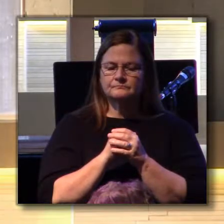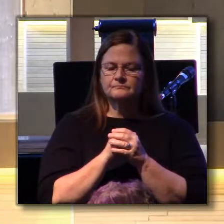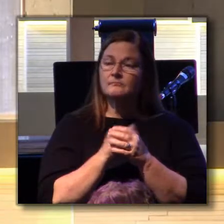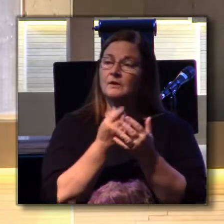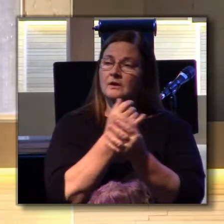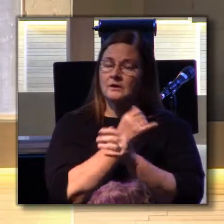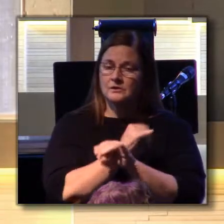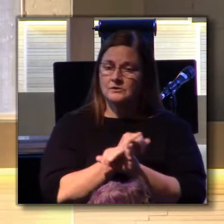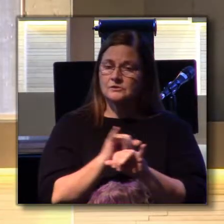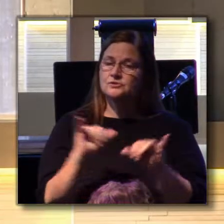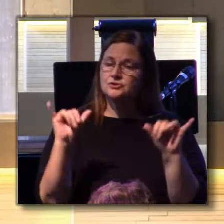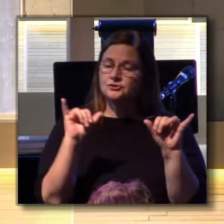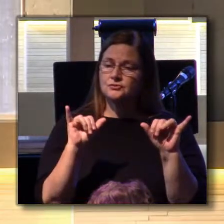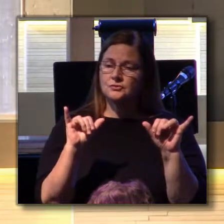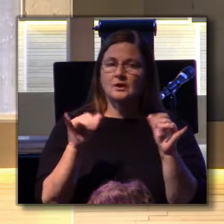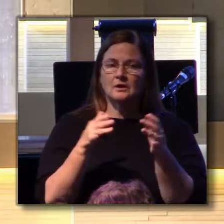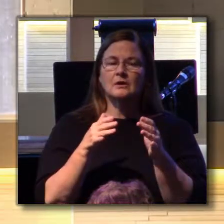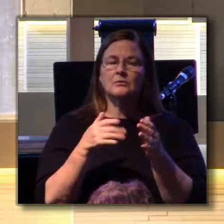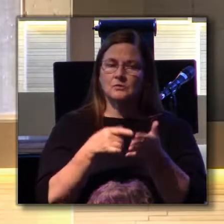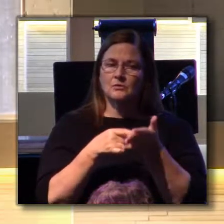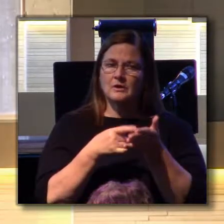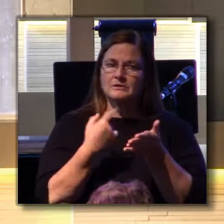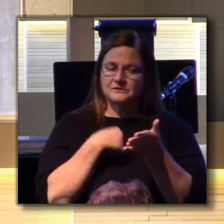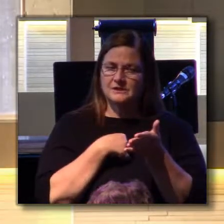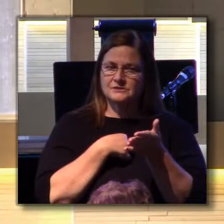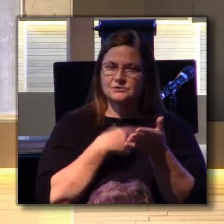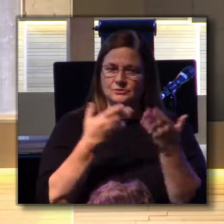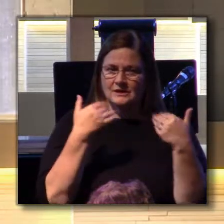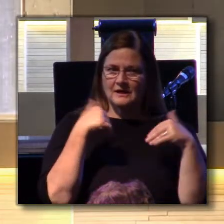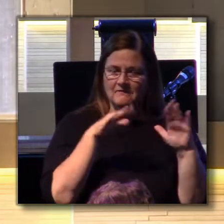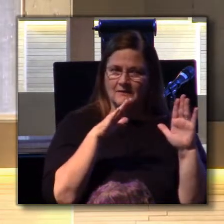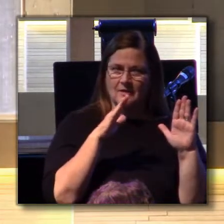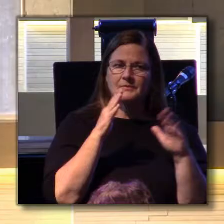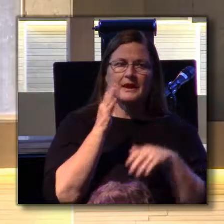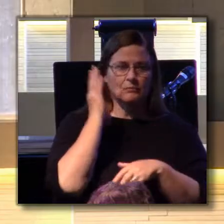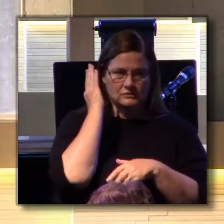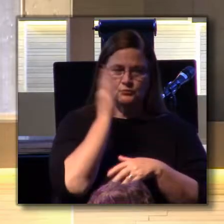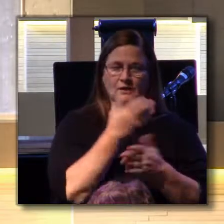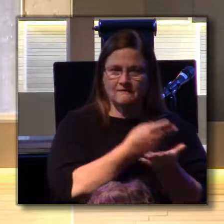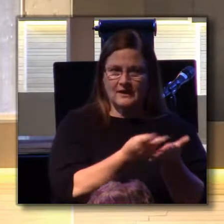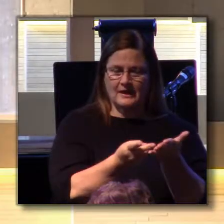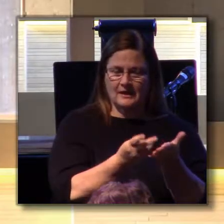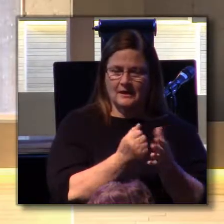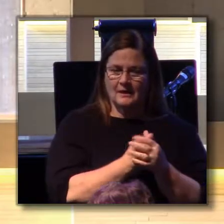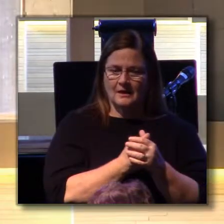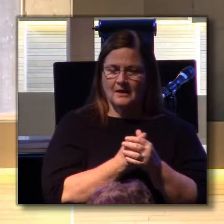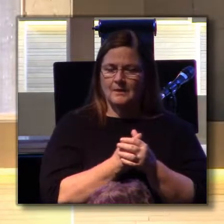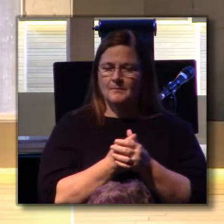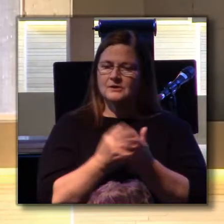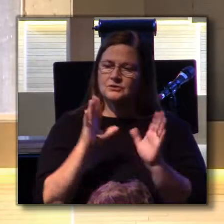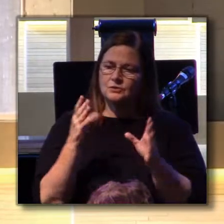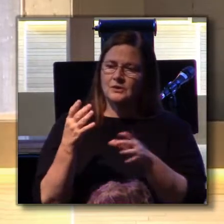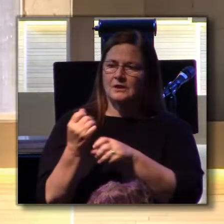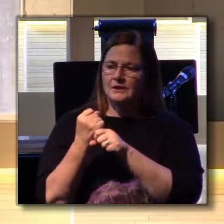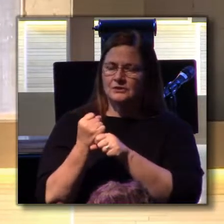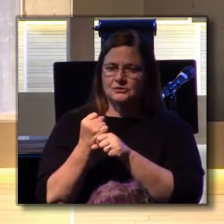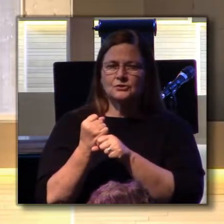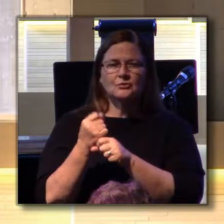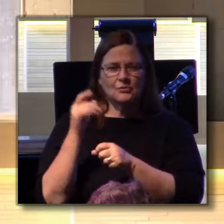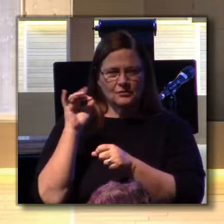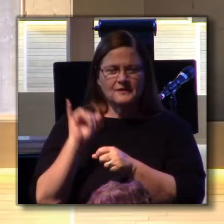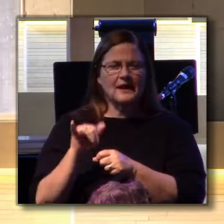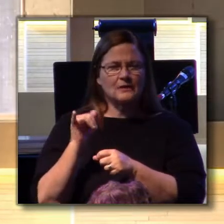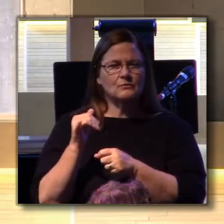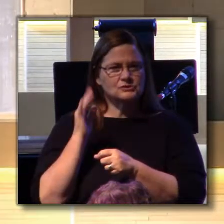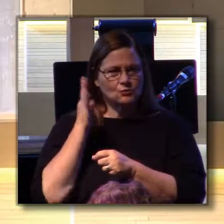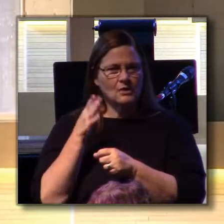which fails or what fails, but he also calls us to find what's going to last. Because look at Peter. I love Peter. He's